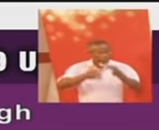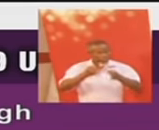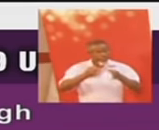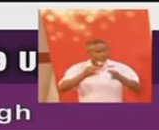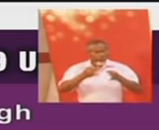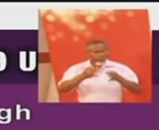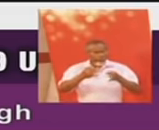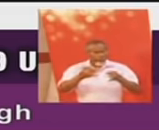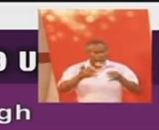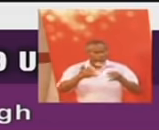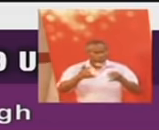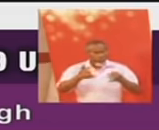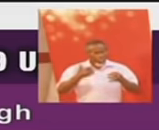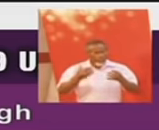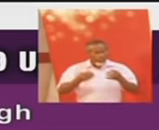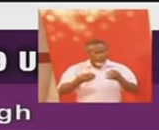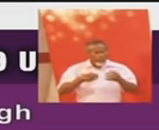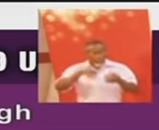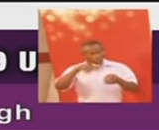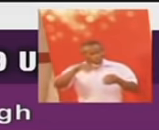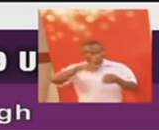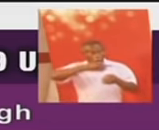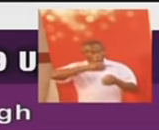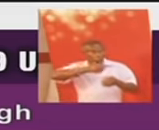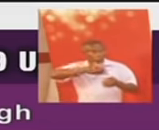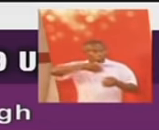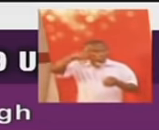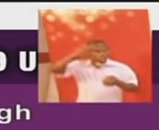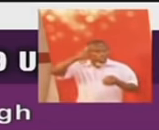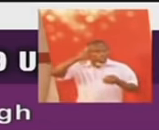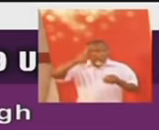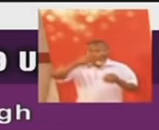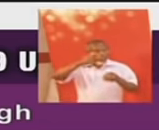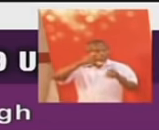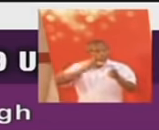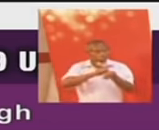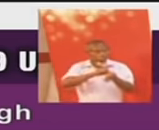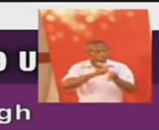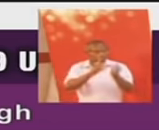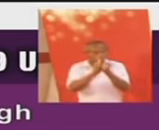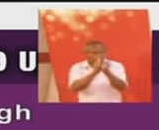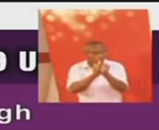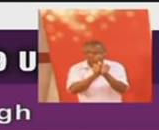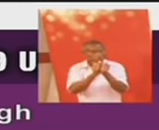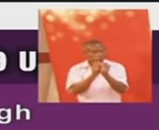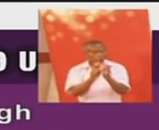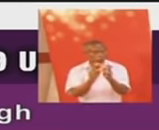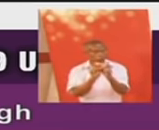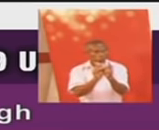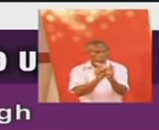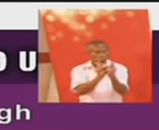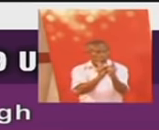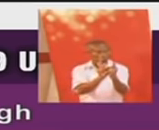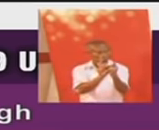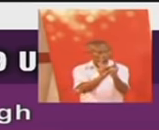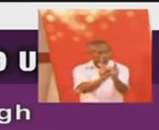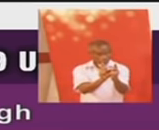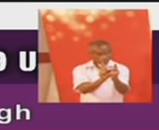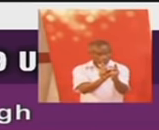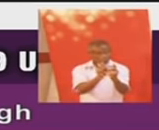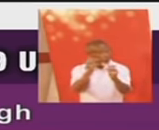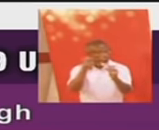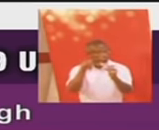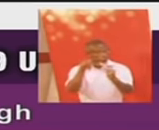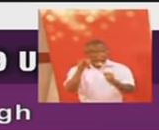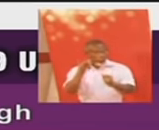this question answered. Do you feel that people are more confident about the health sector now, given the COVID response that I've within the last